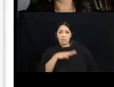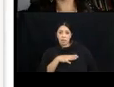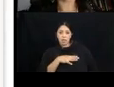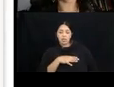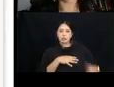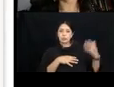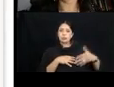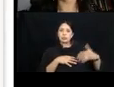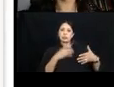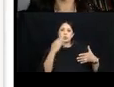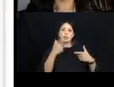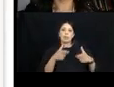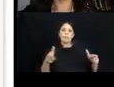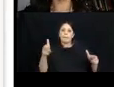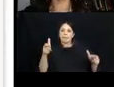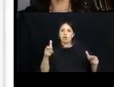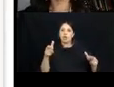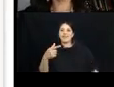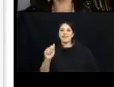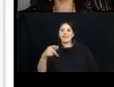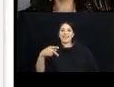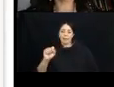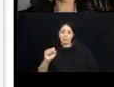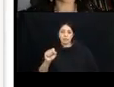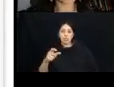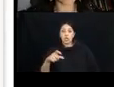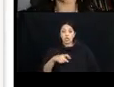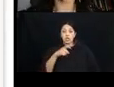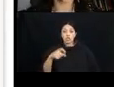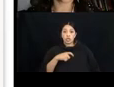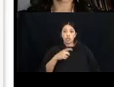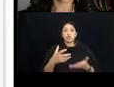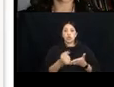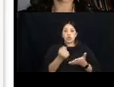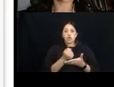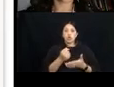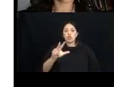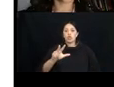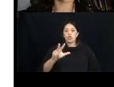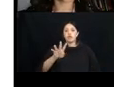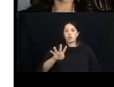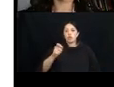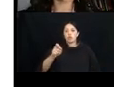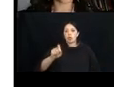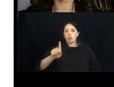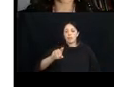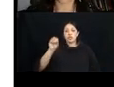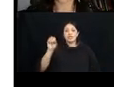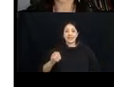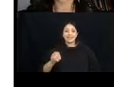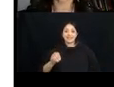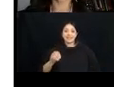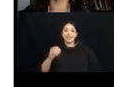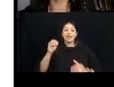bigger gaps when we do that. Chicanos earned 34.1% with white male